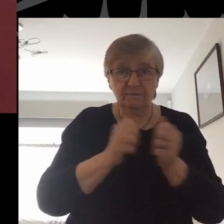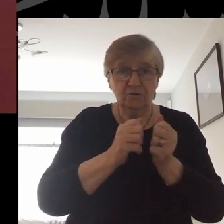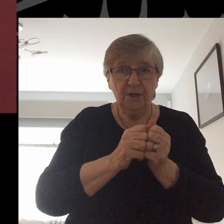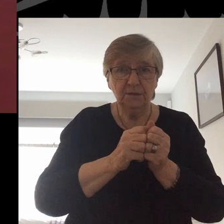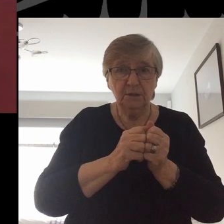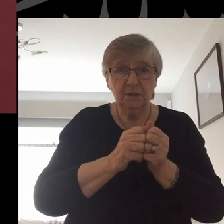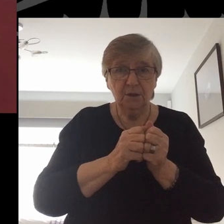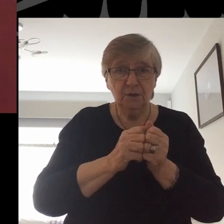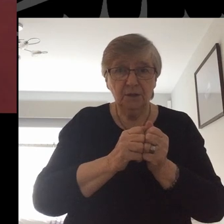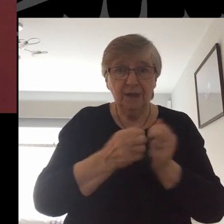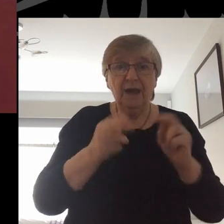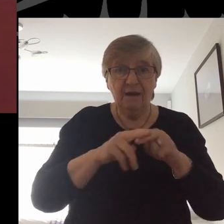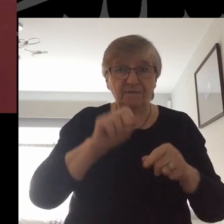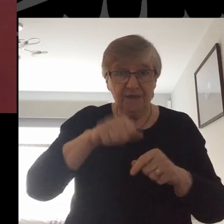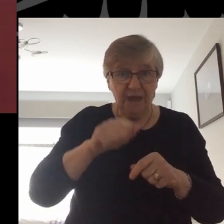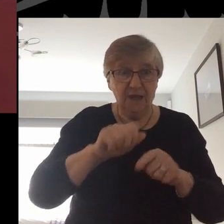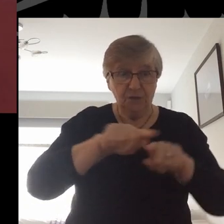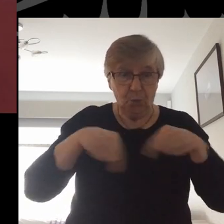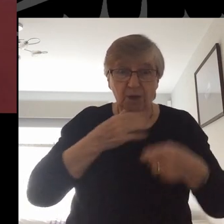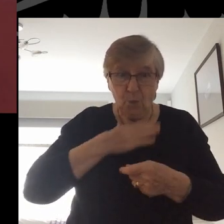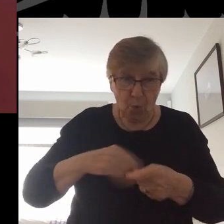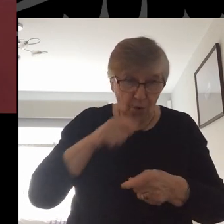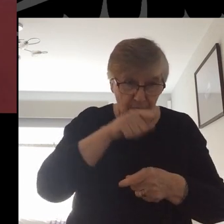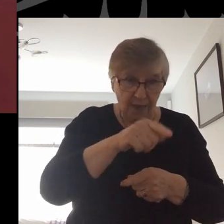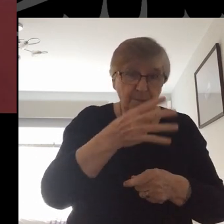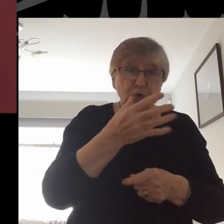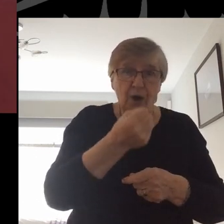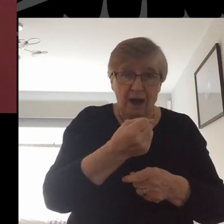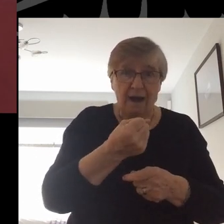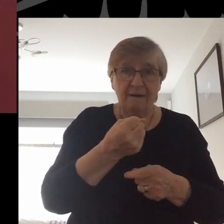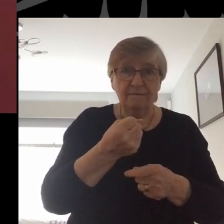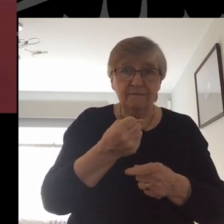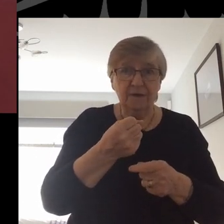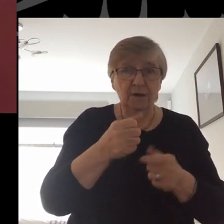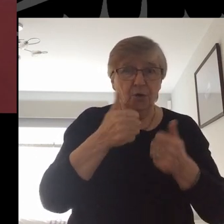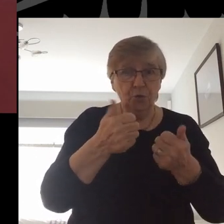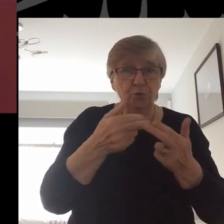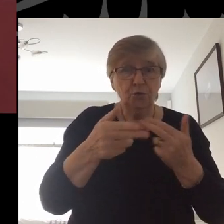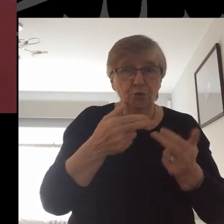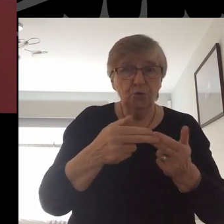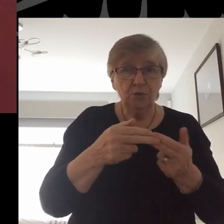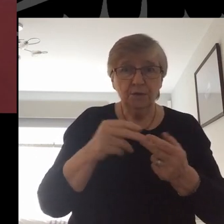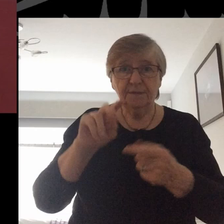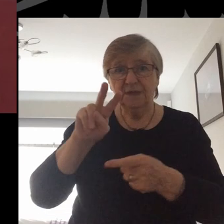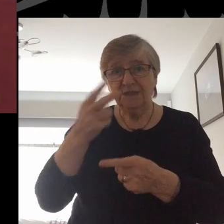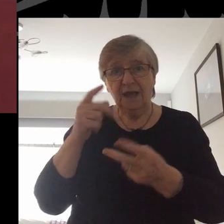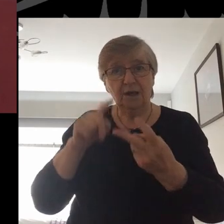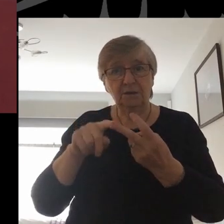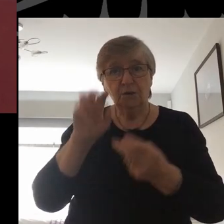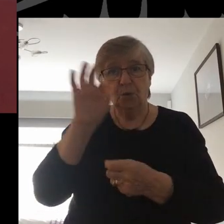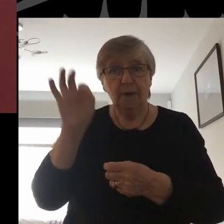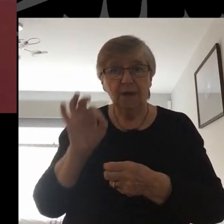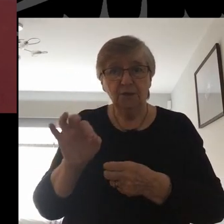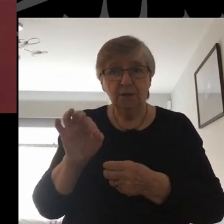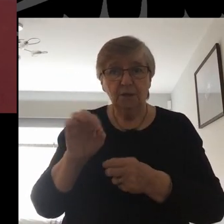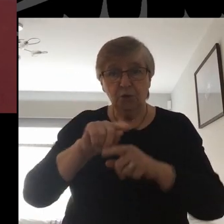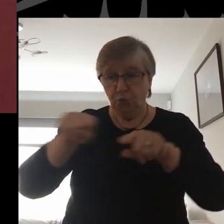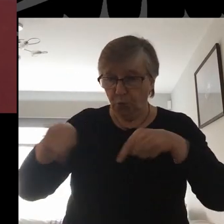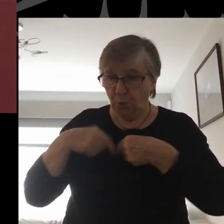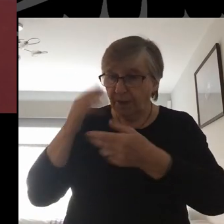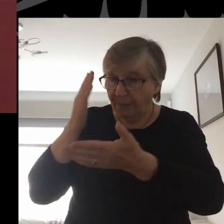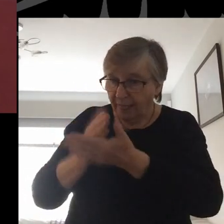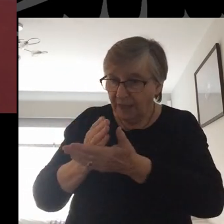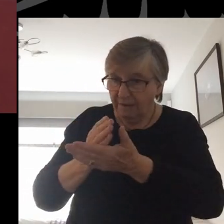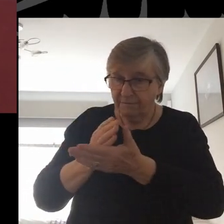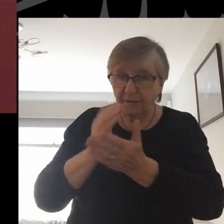want them to have what's best for them. Or secondly, the question, do we really believe the gospel